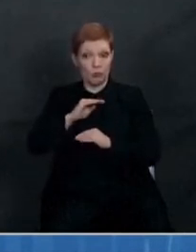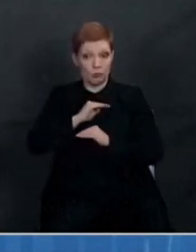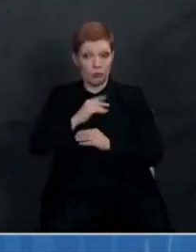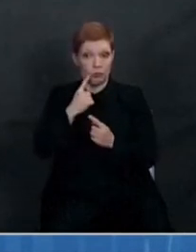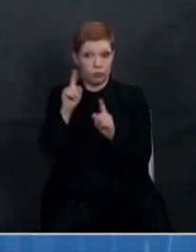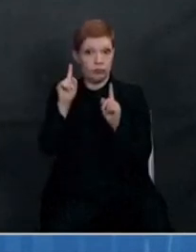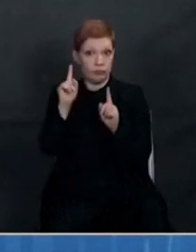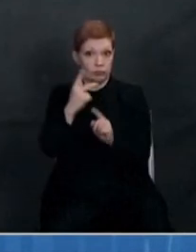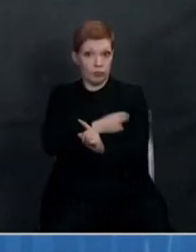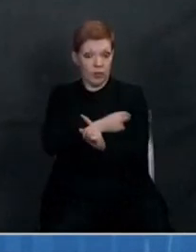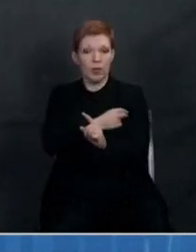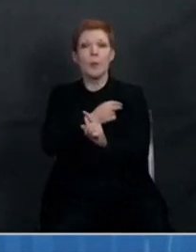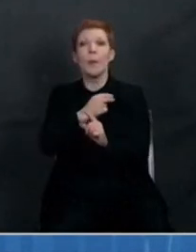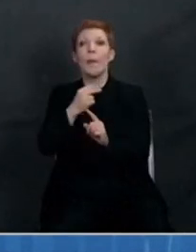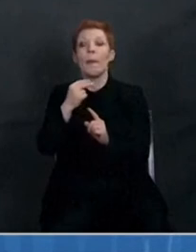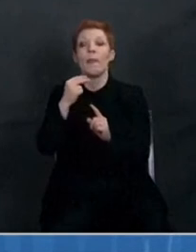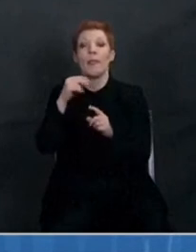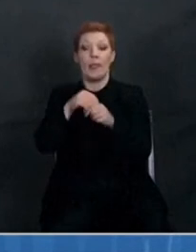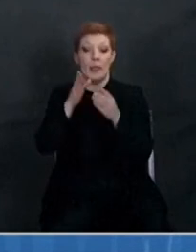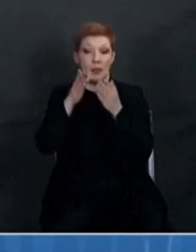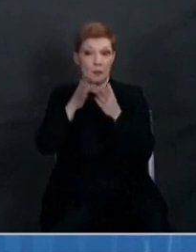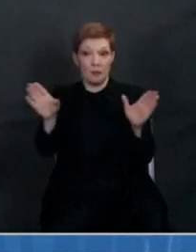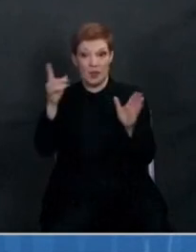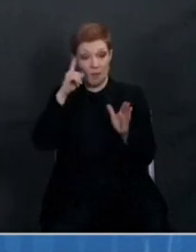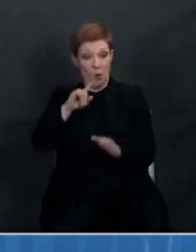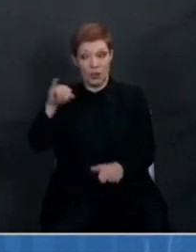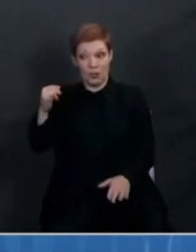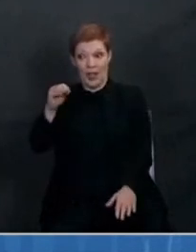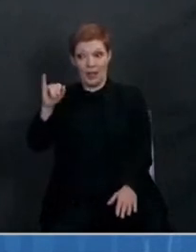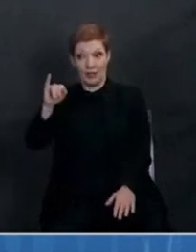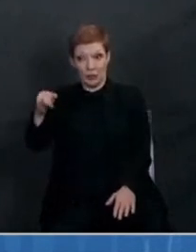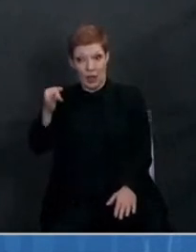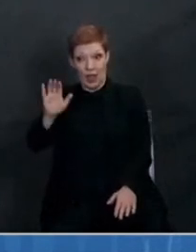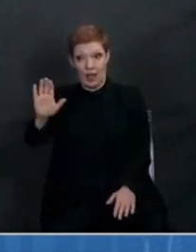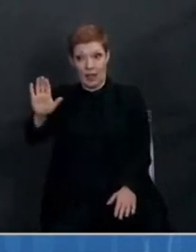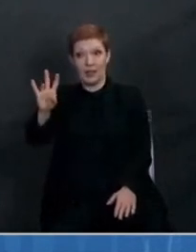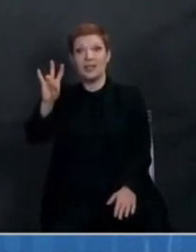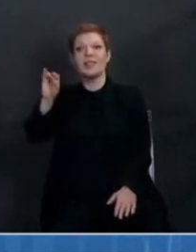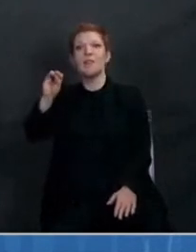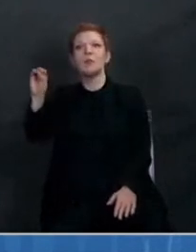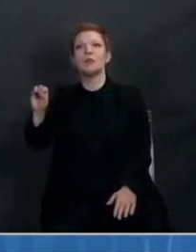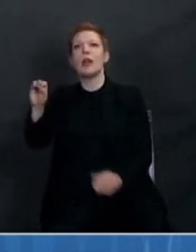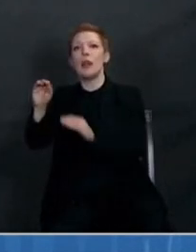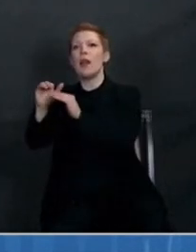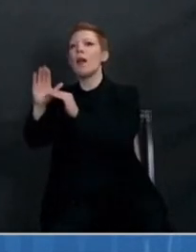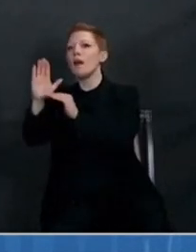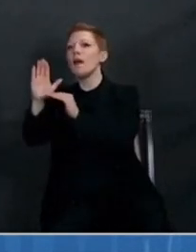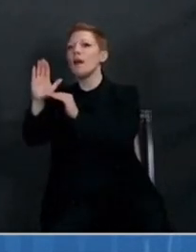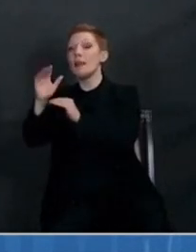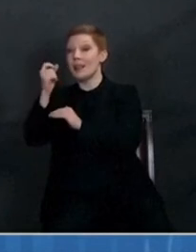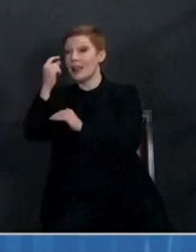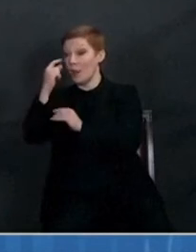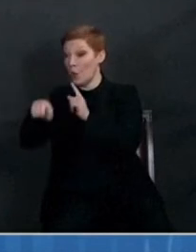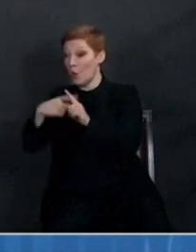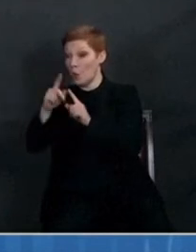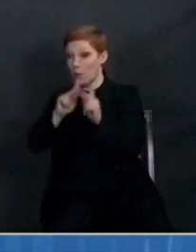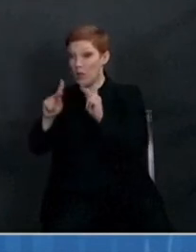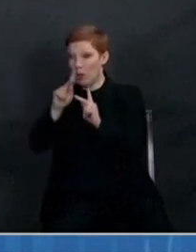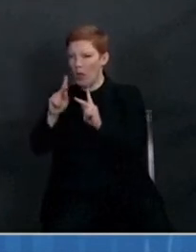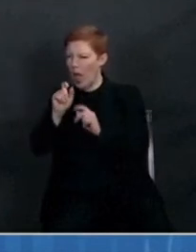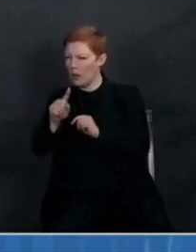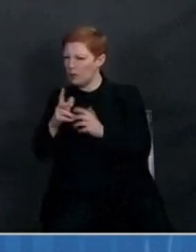United States for the J&J. But important to point out, when people ask about the difference